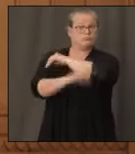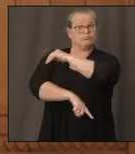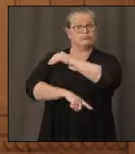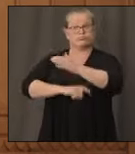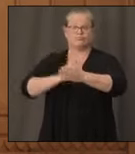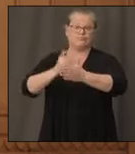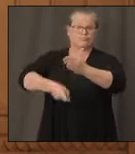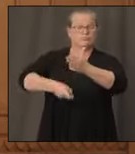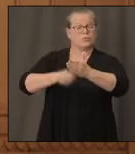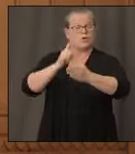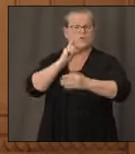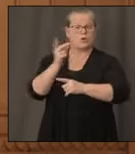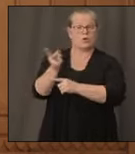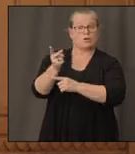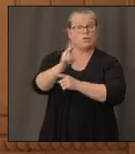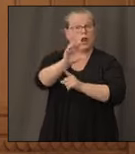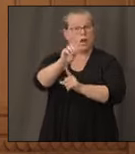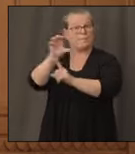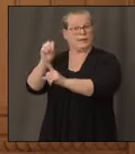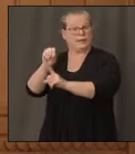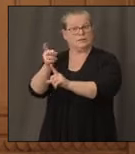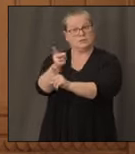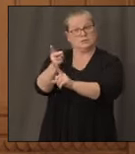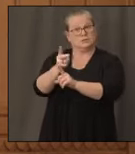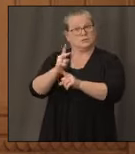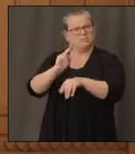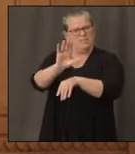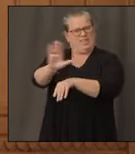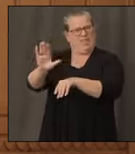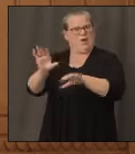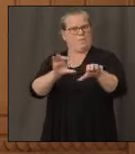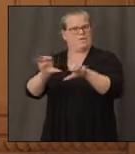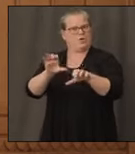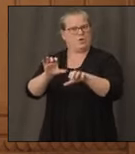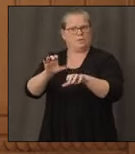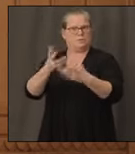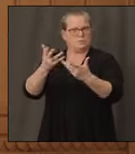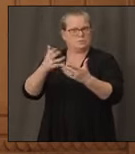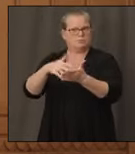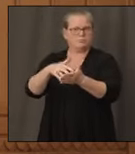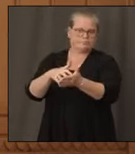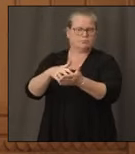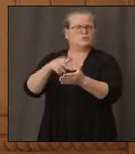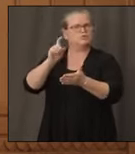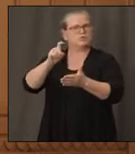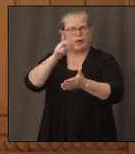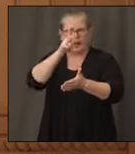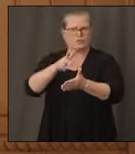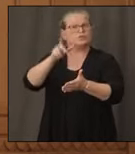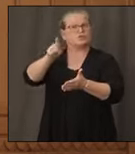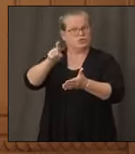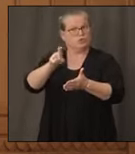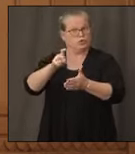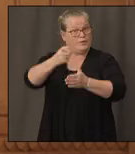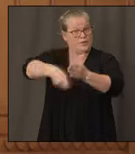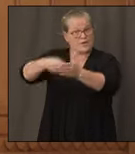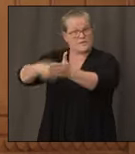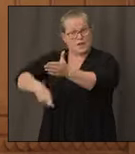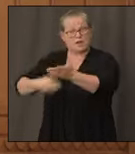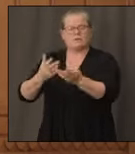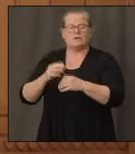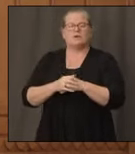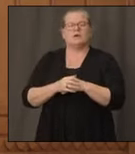utilities based on their performance. And of course, those penalties would come from shareholders and not from ratepayers of the utilities. PURA